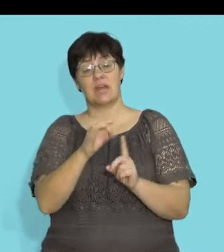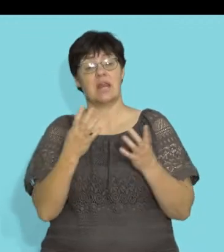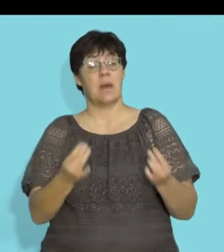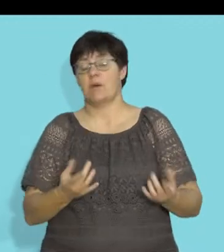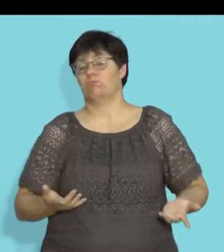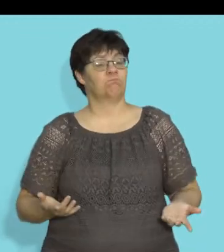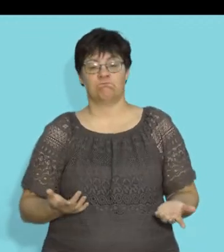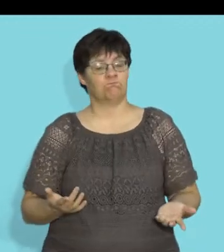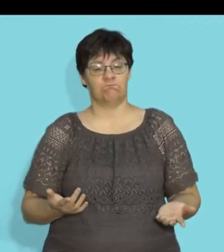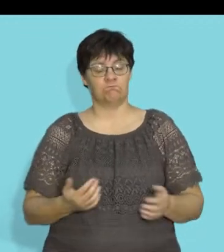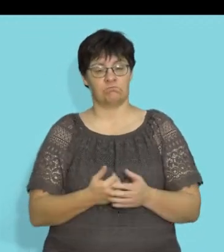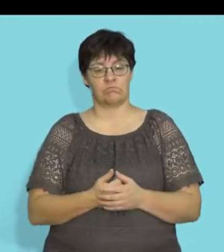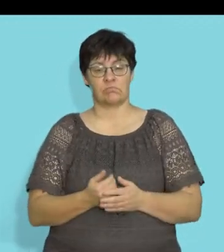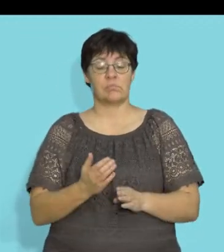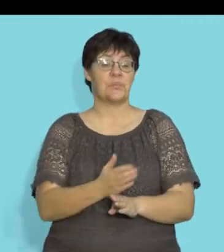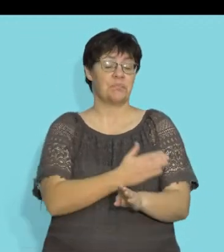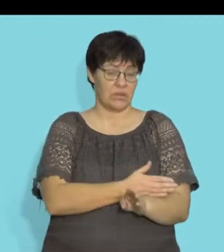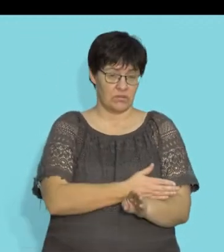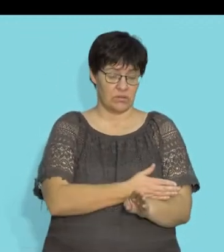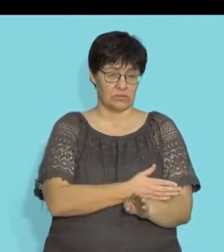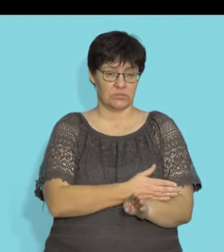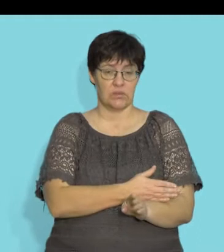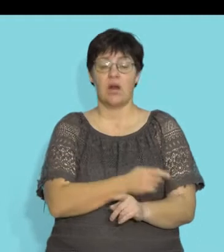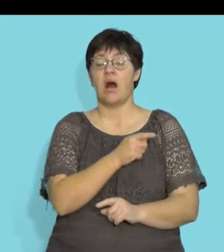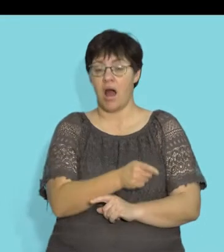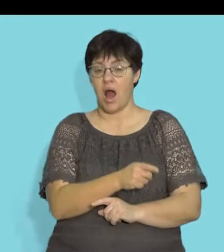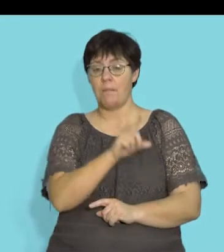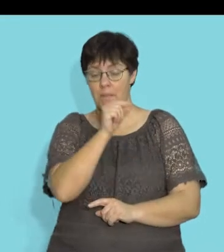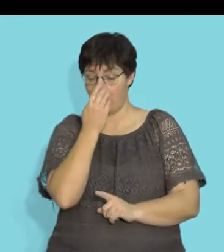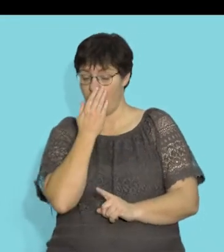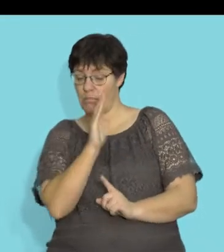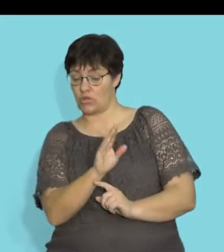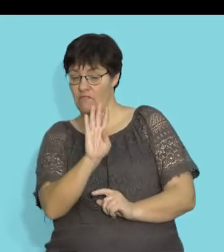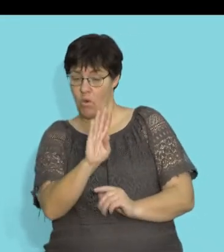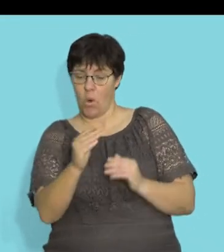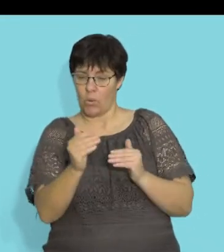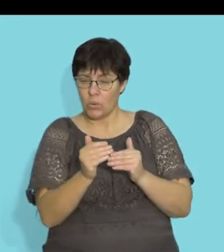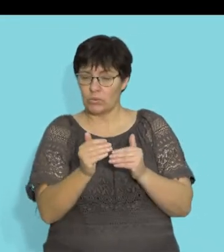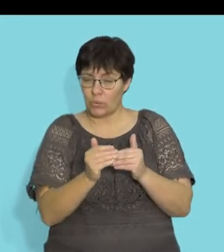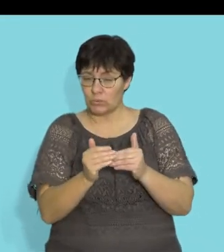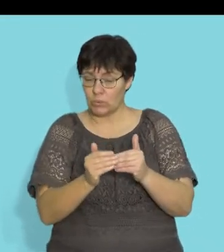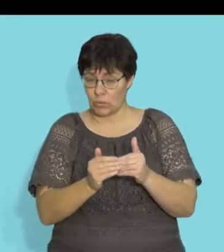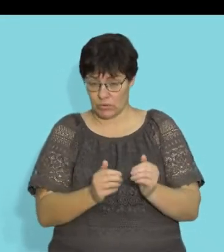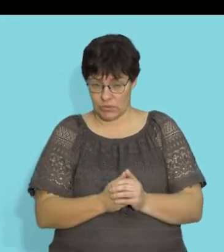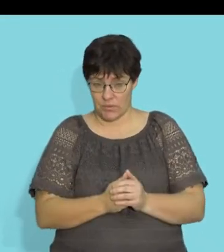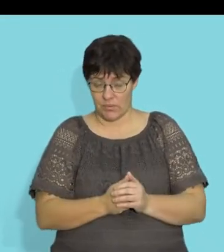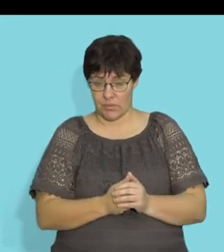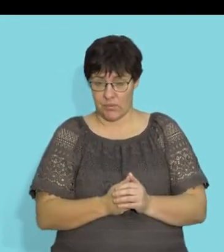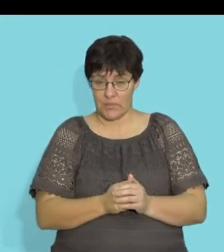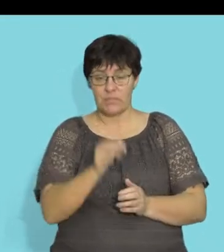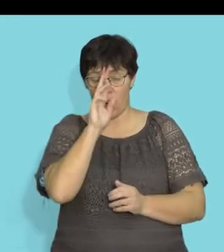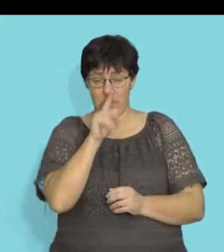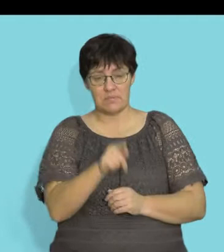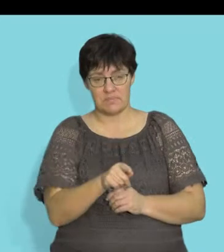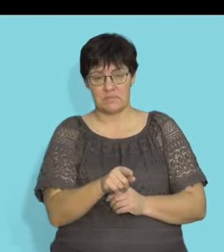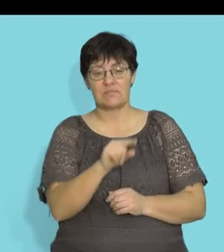example or a specific number. Before, our series was approaching the number 4. So, everybody, I hope that you